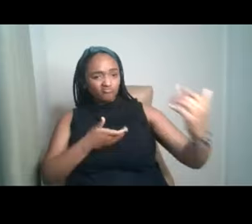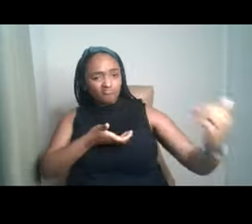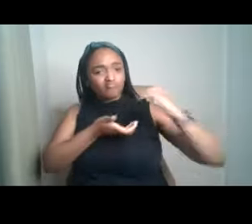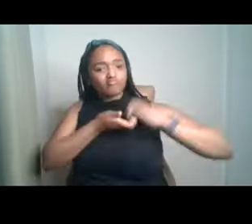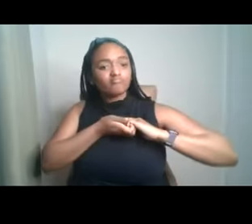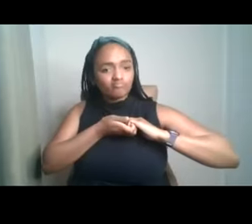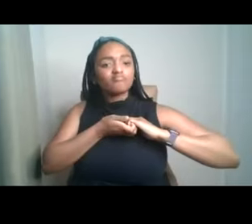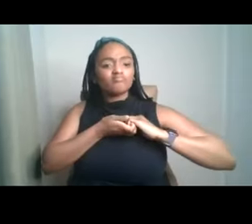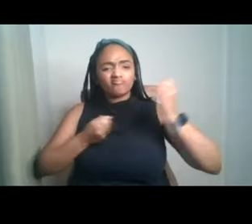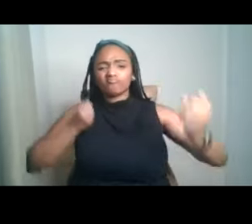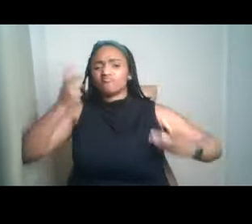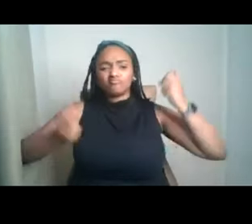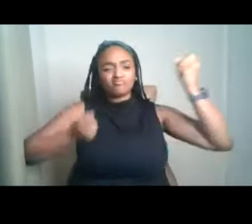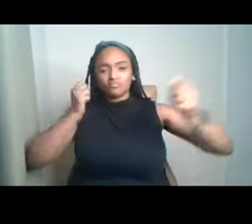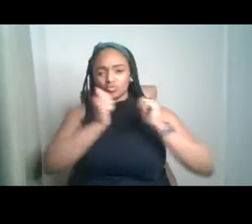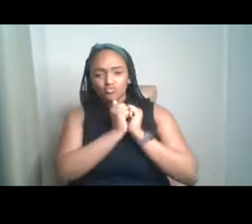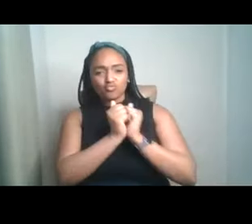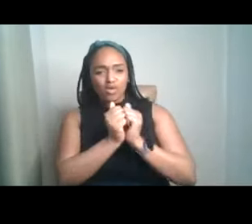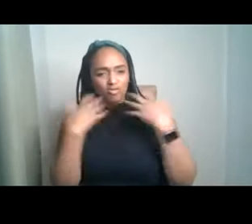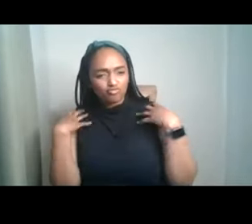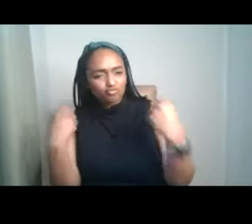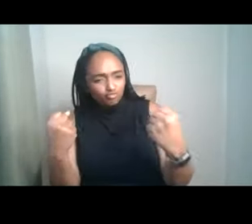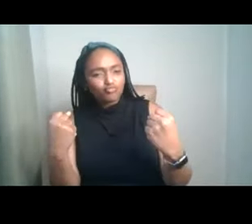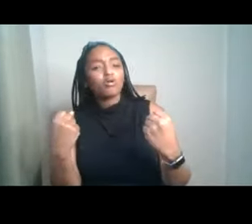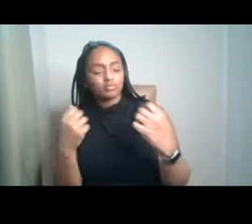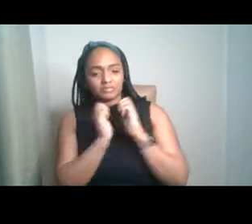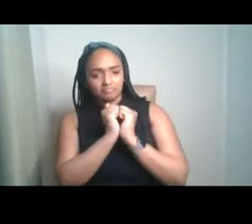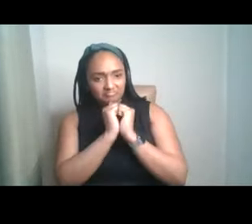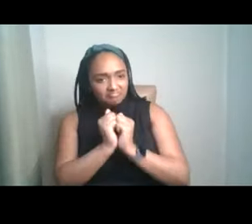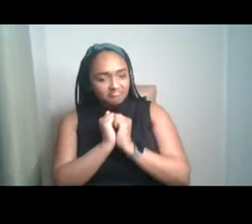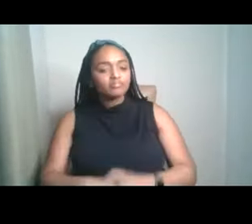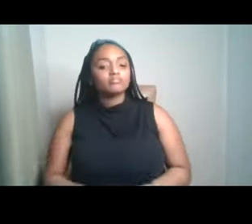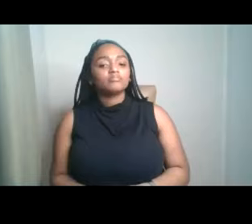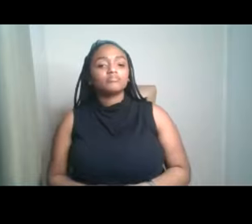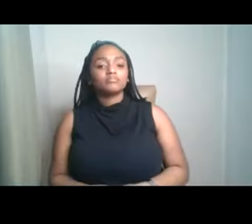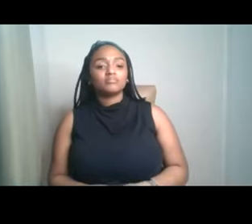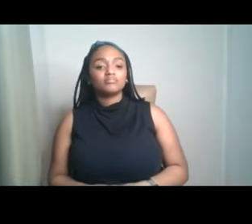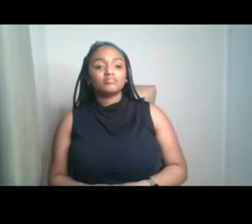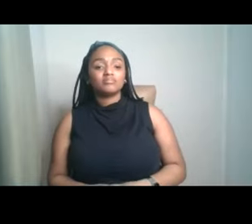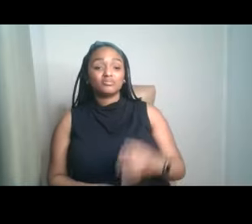will be louder and stronger together. Are we free if you're